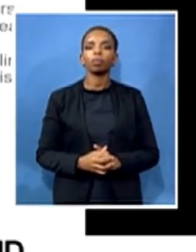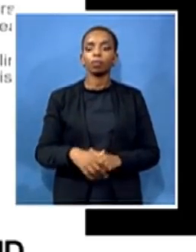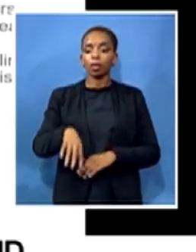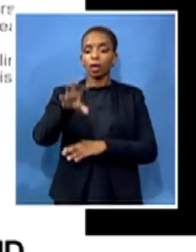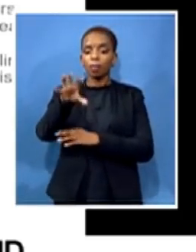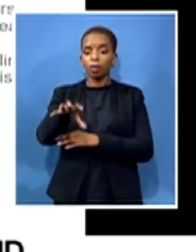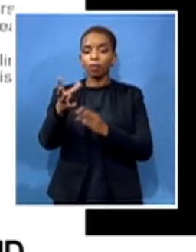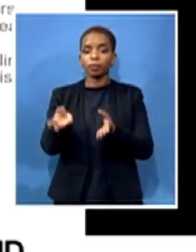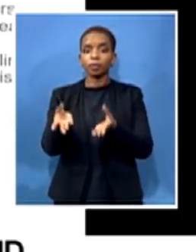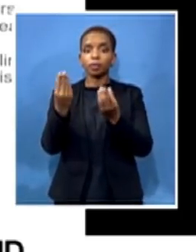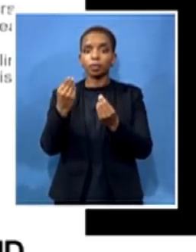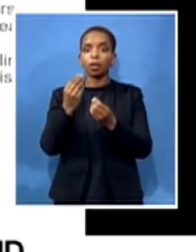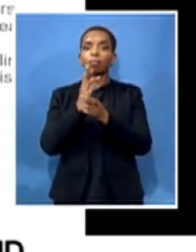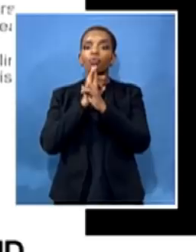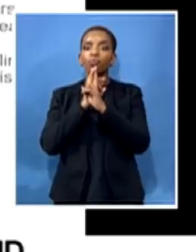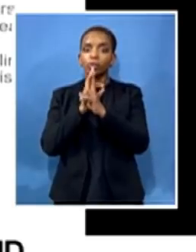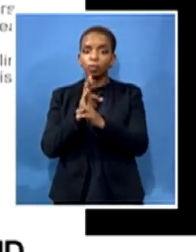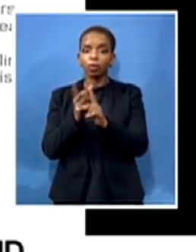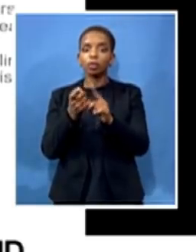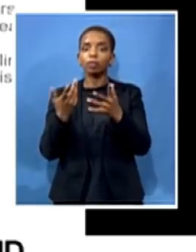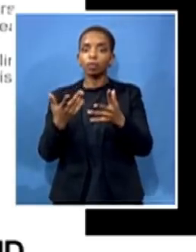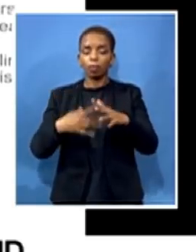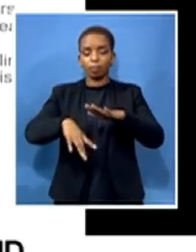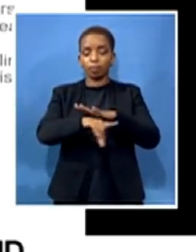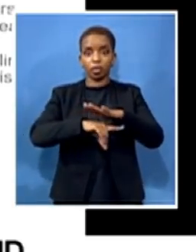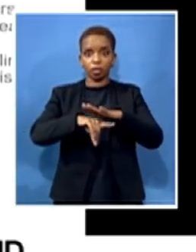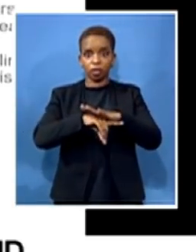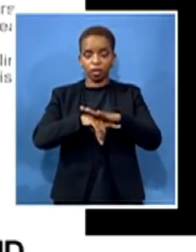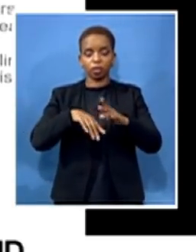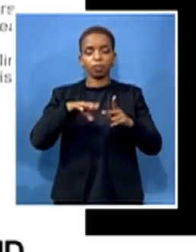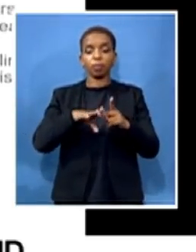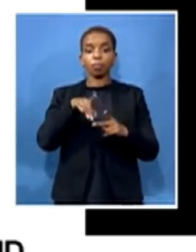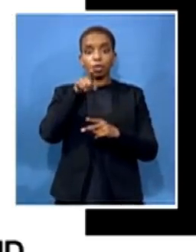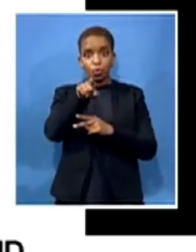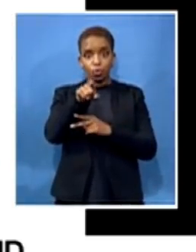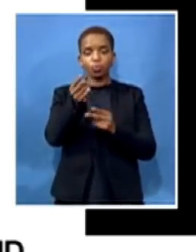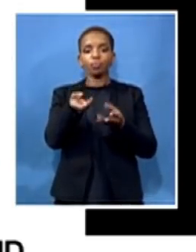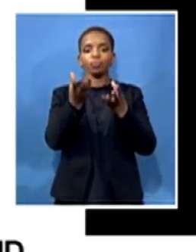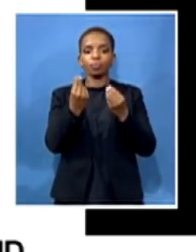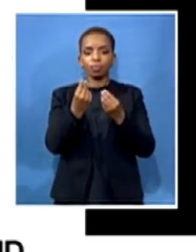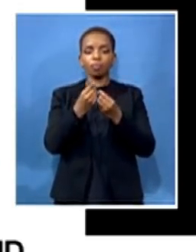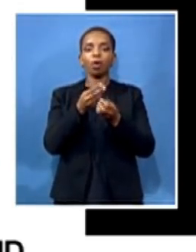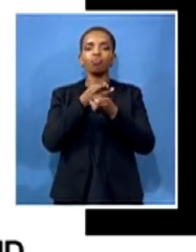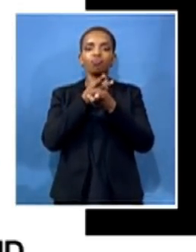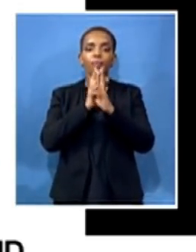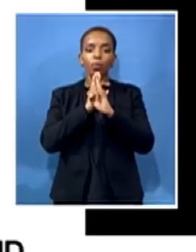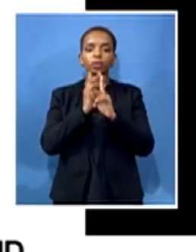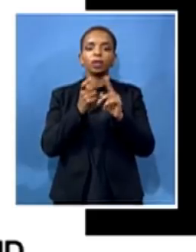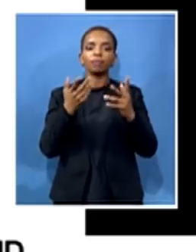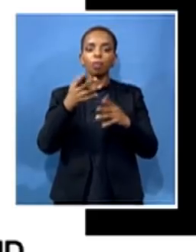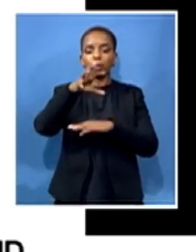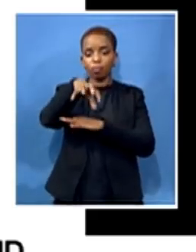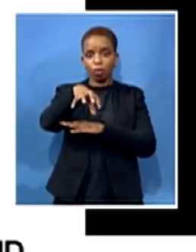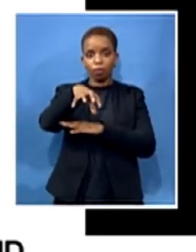reports from the provinces, and we report to the national joints.